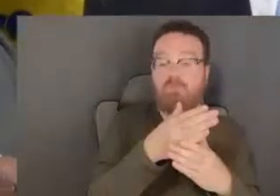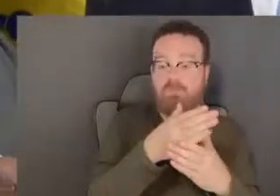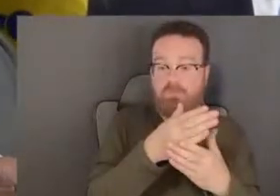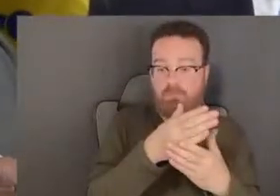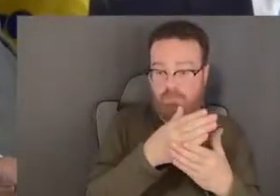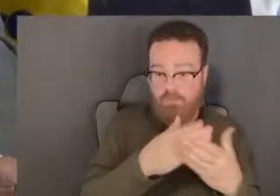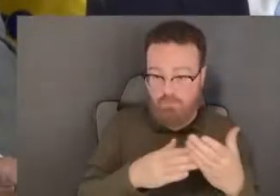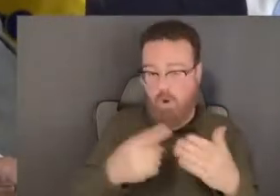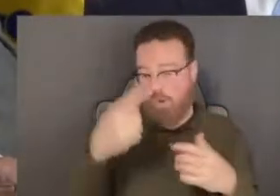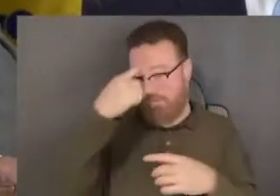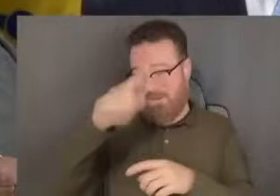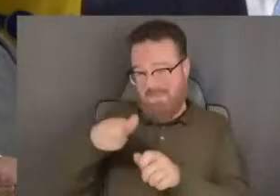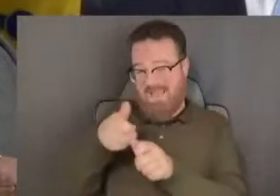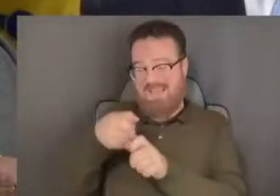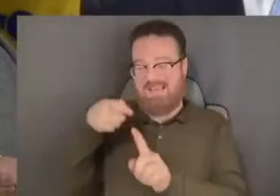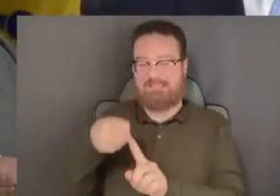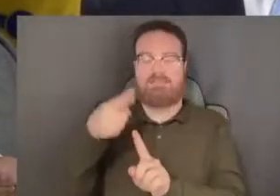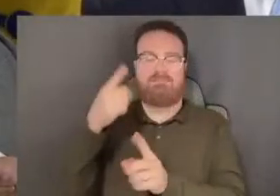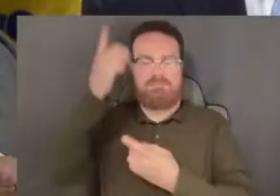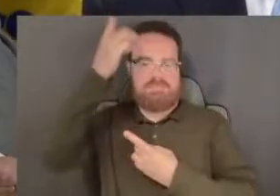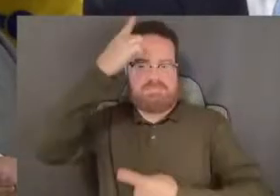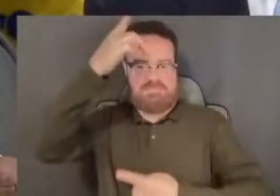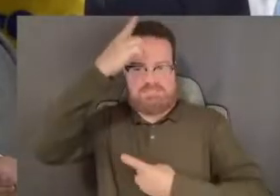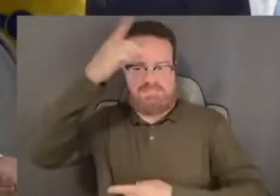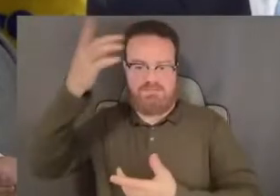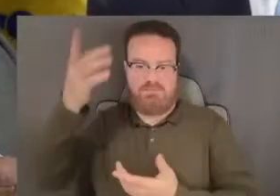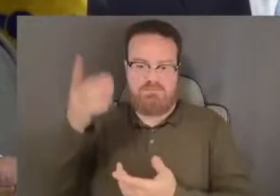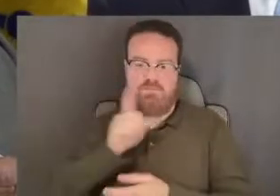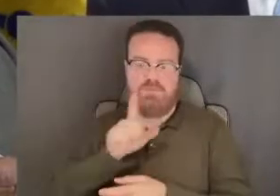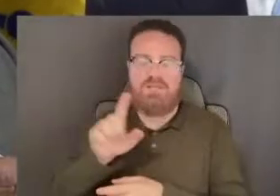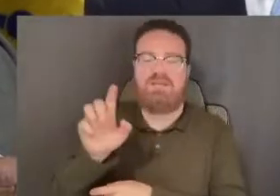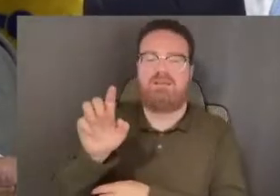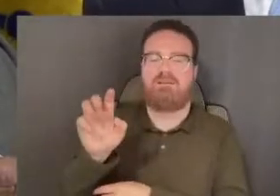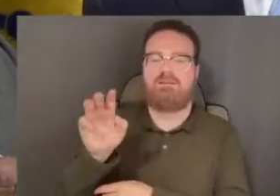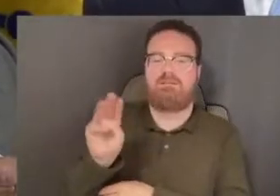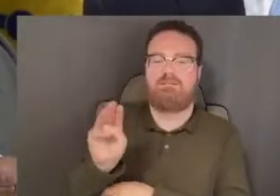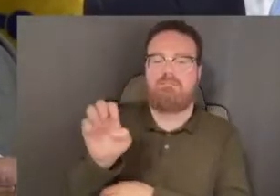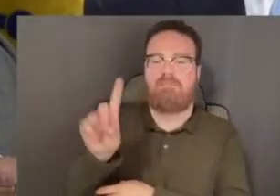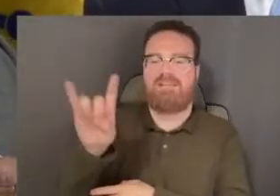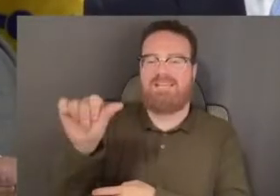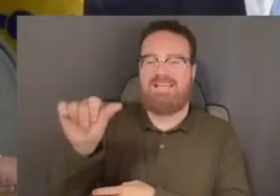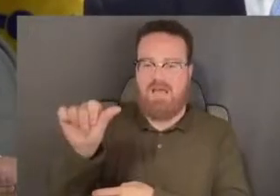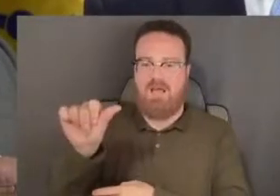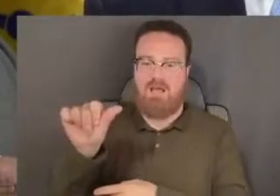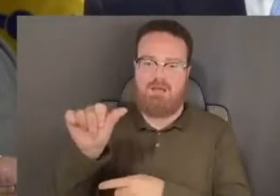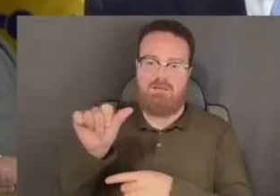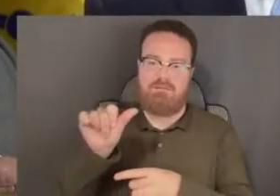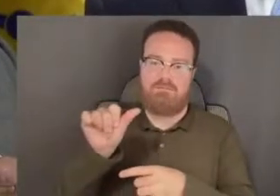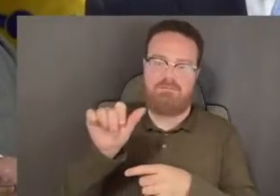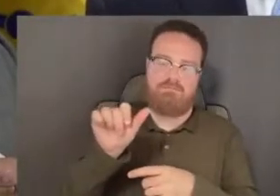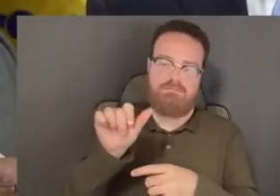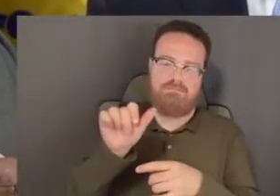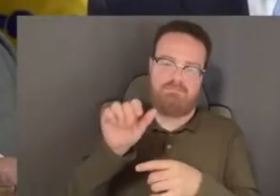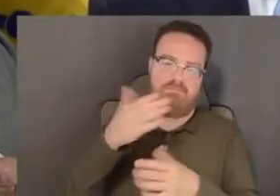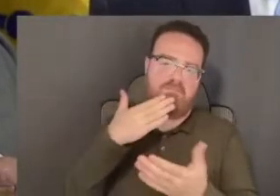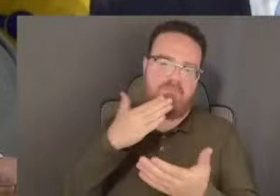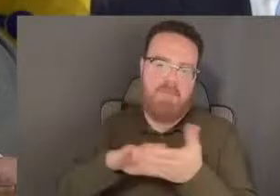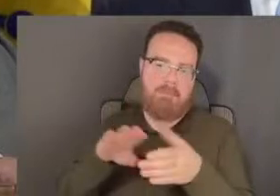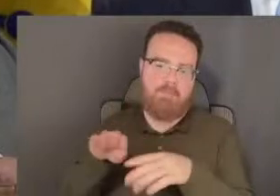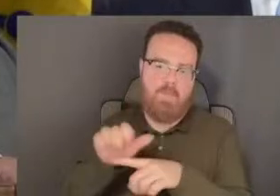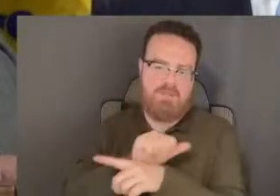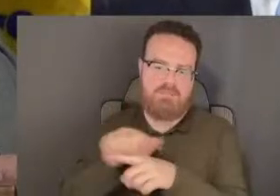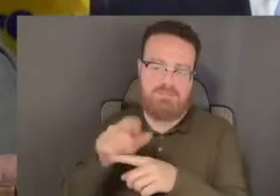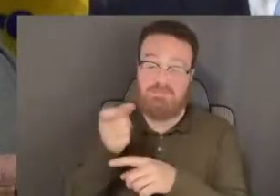diseases is a kind of media malpractice, a mass psychosis that has our media not talking about this.